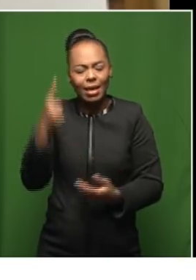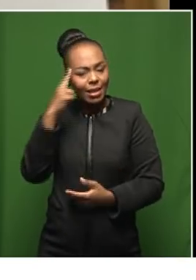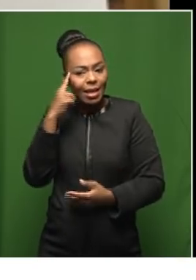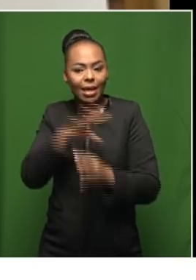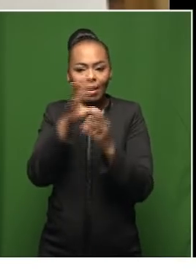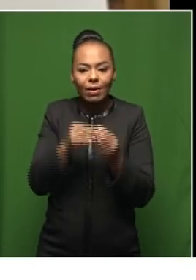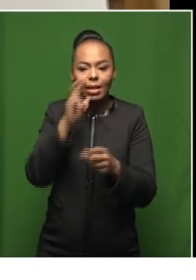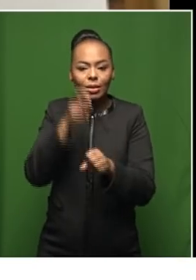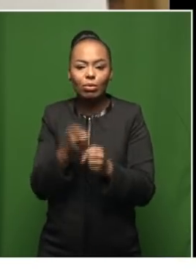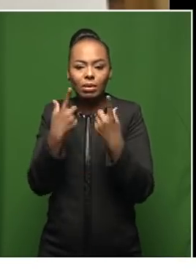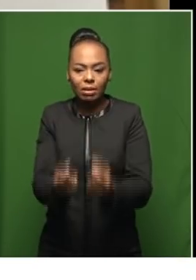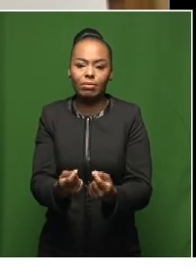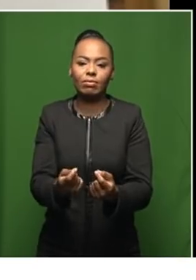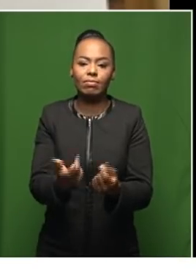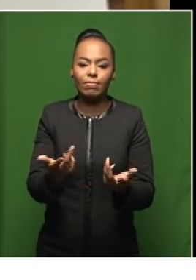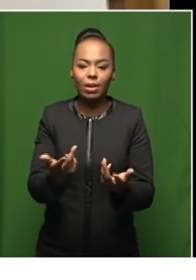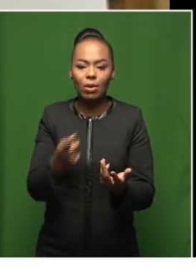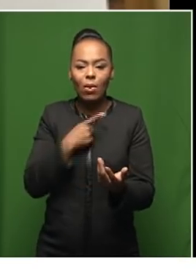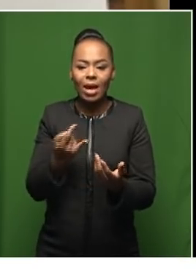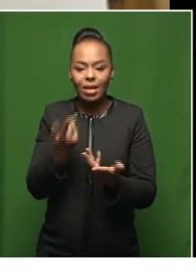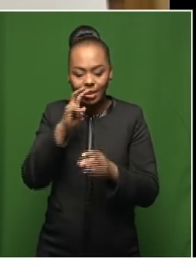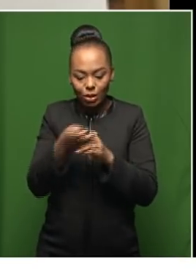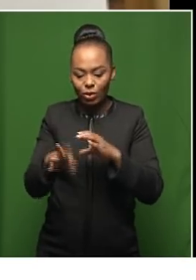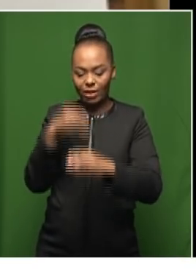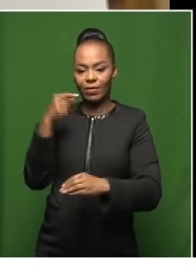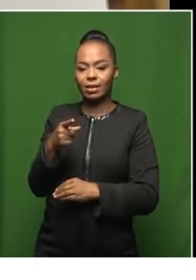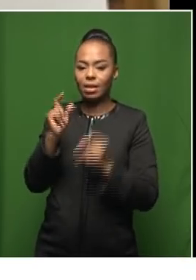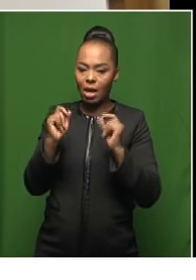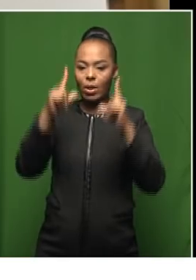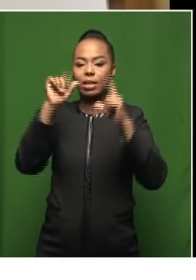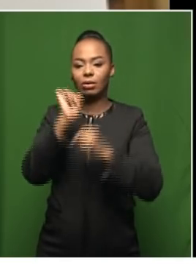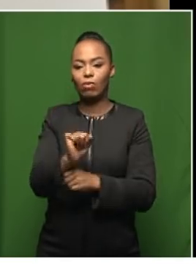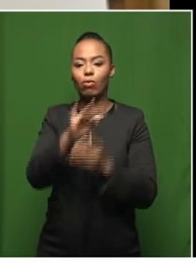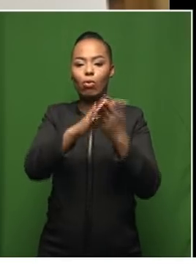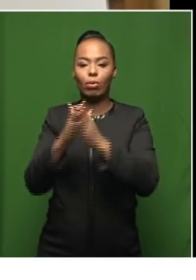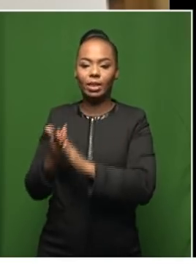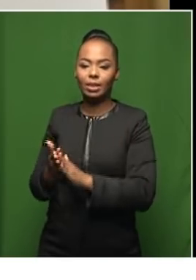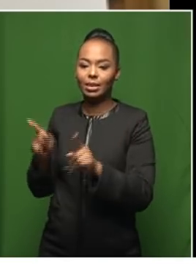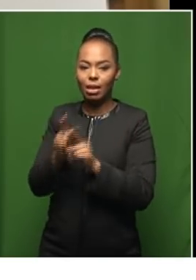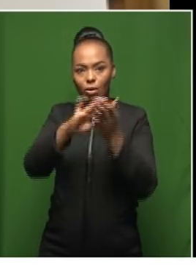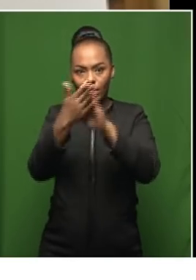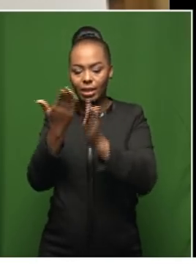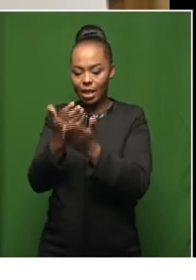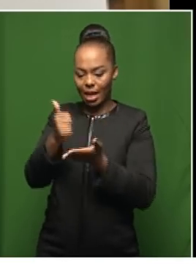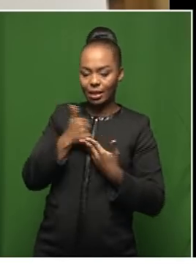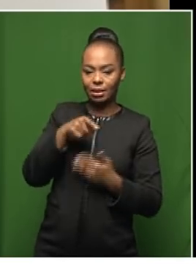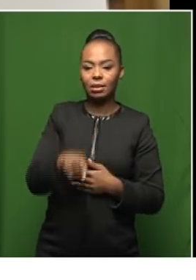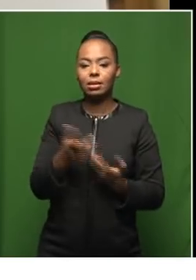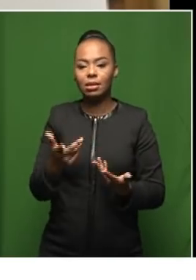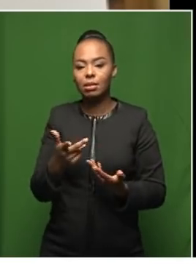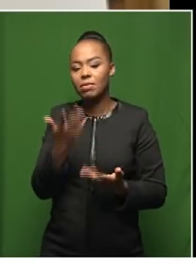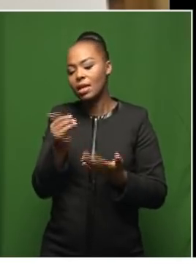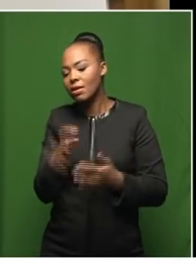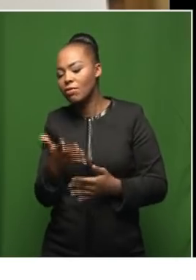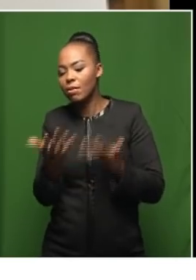would need to be done, to invest in the awareness of our community, so that they also assist in picking up areas where there might be people who